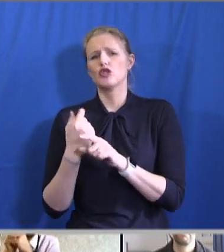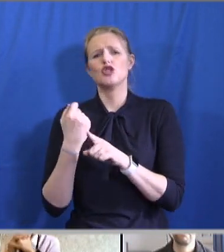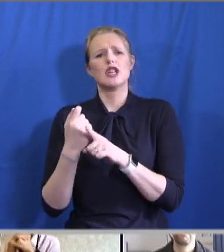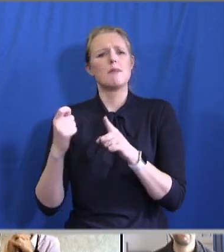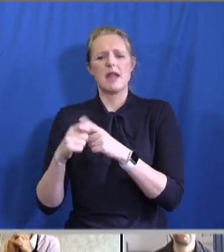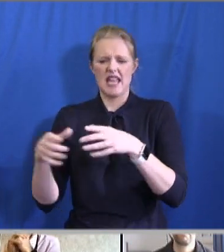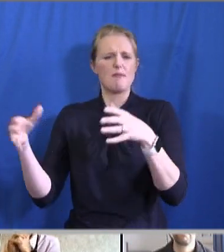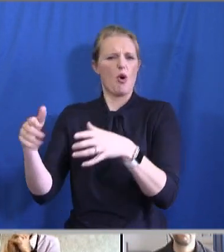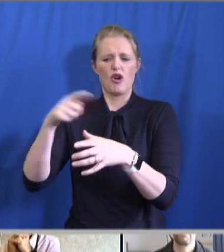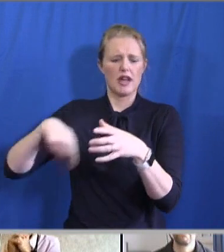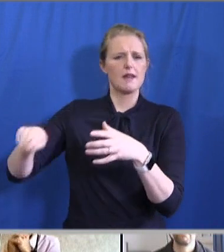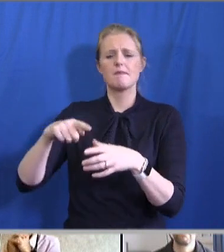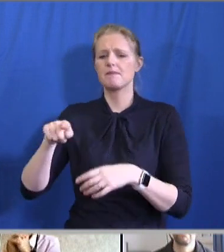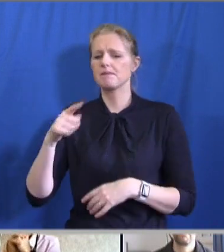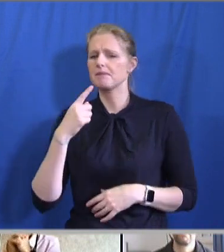all